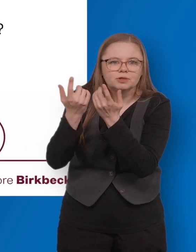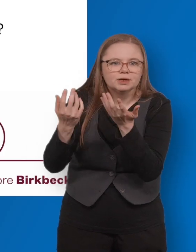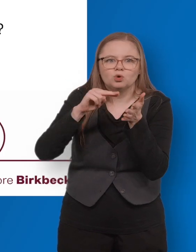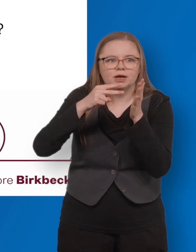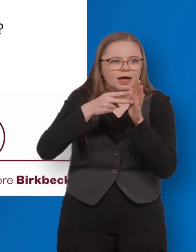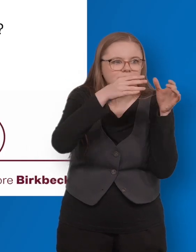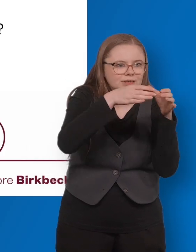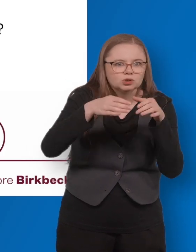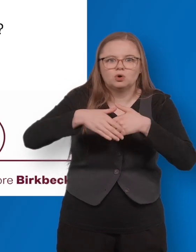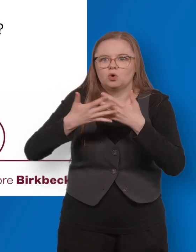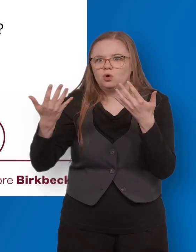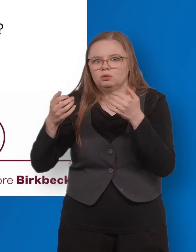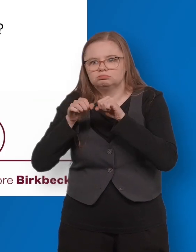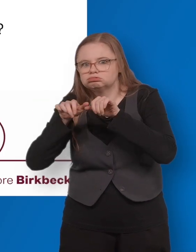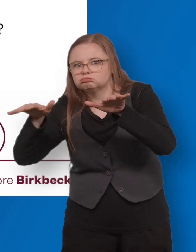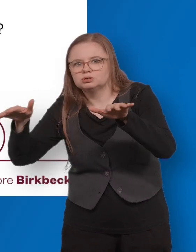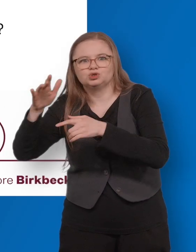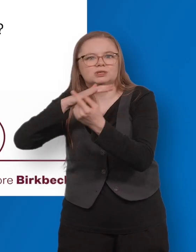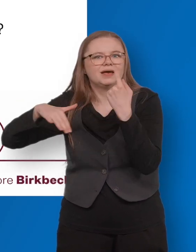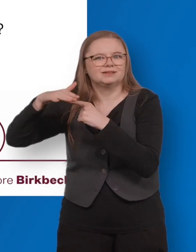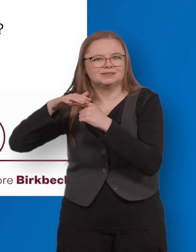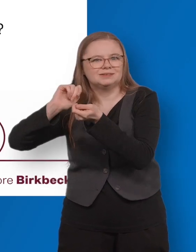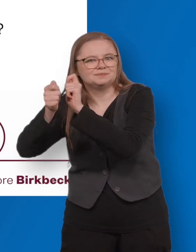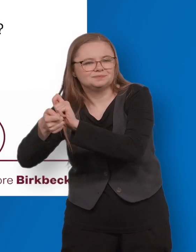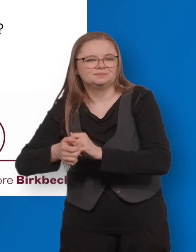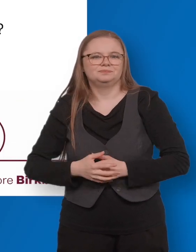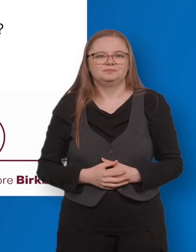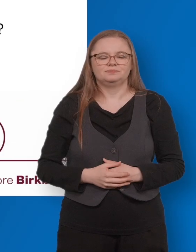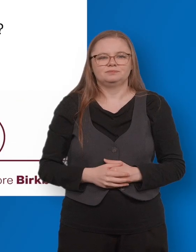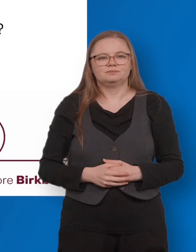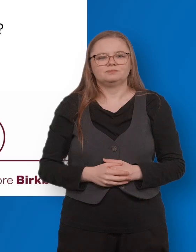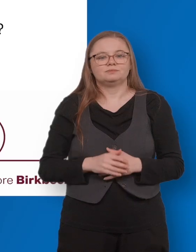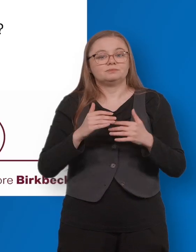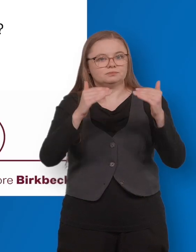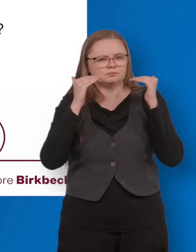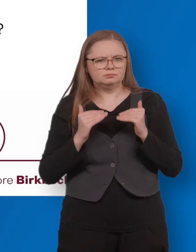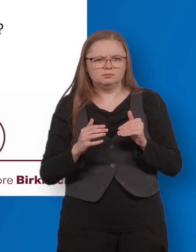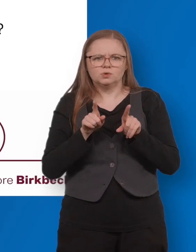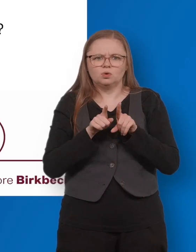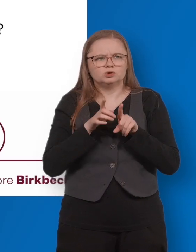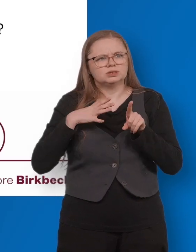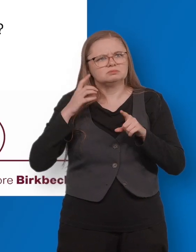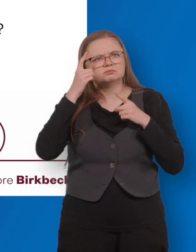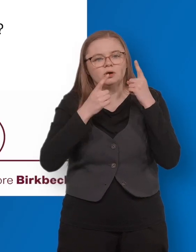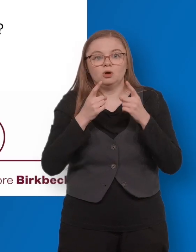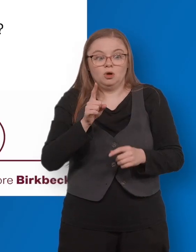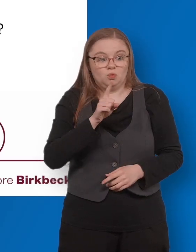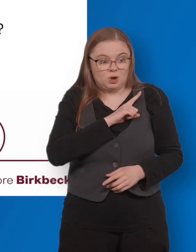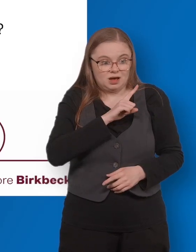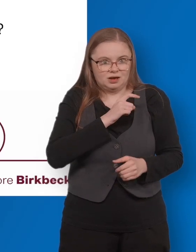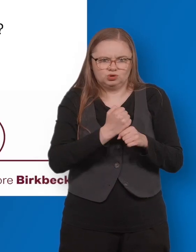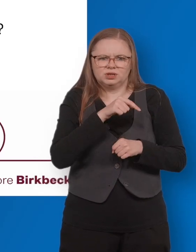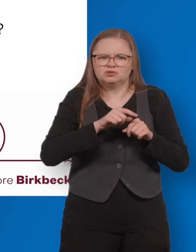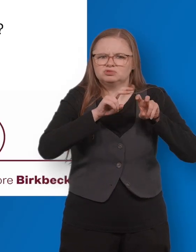wider reaching then to societies? But also we need to ask why we are doing it,